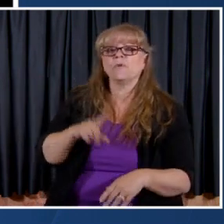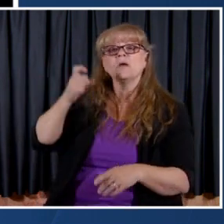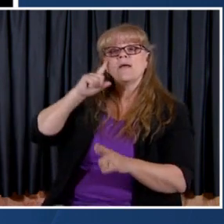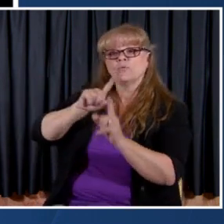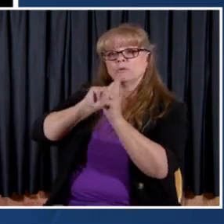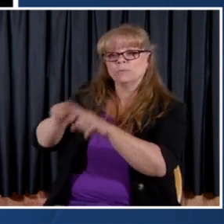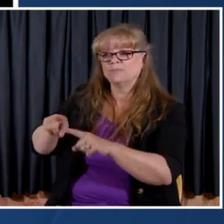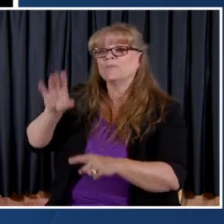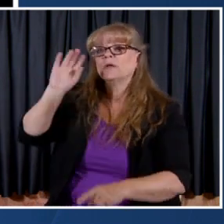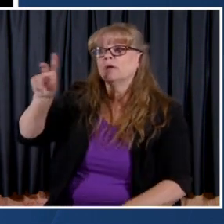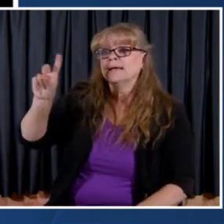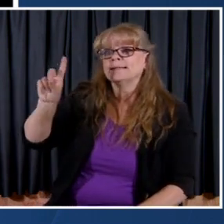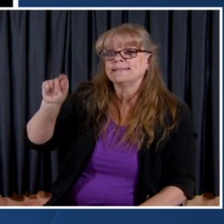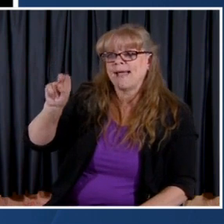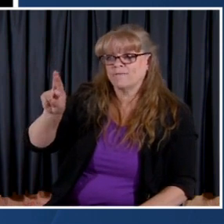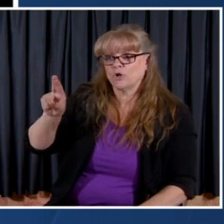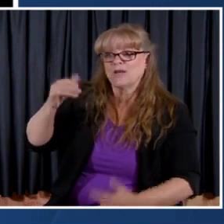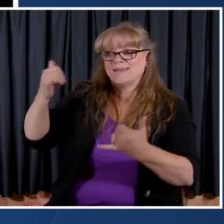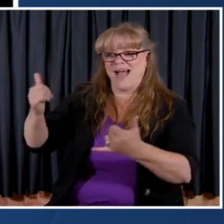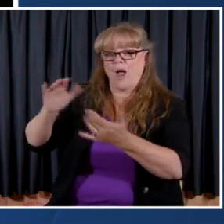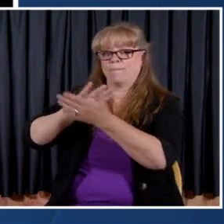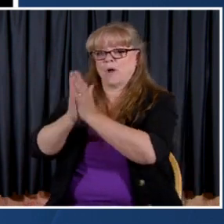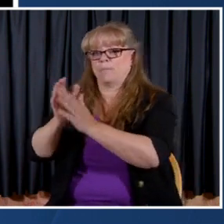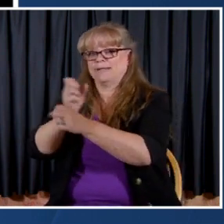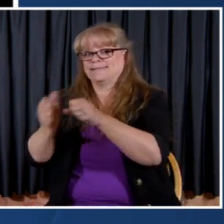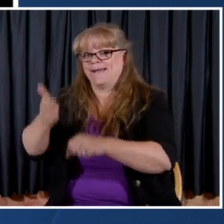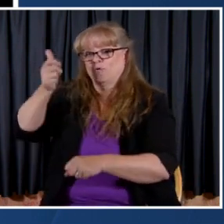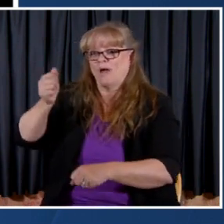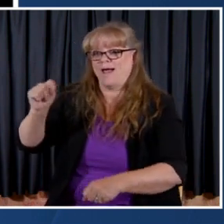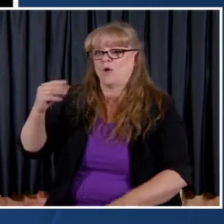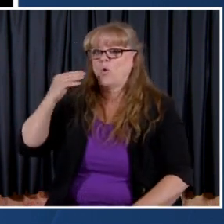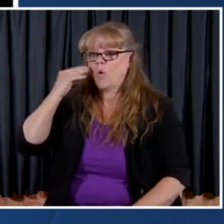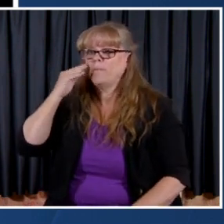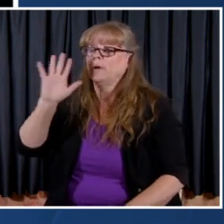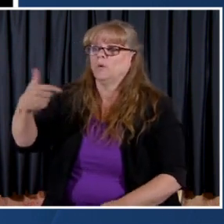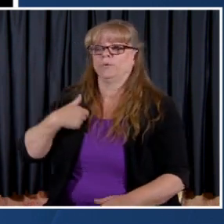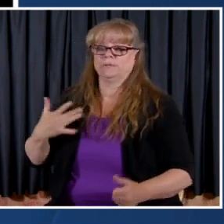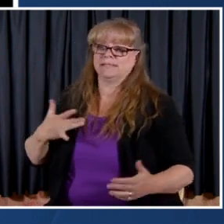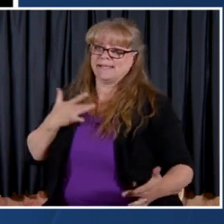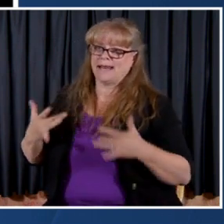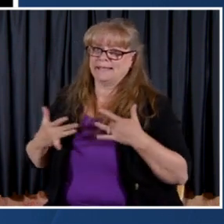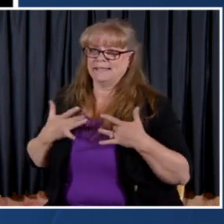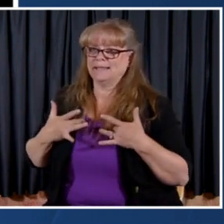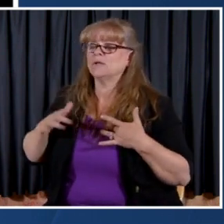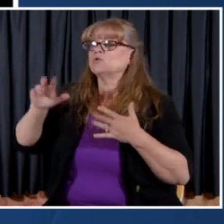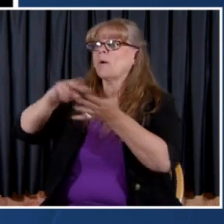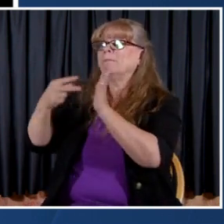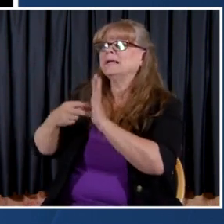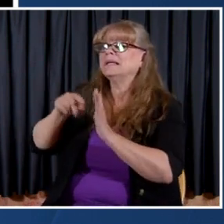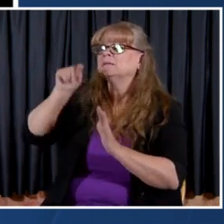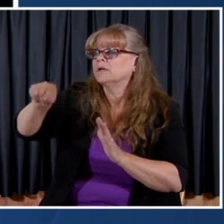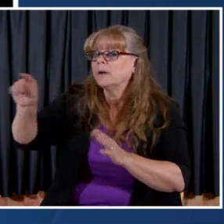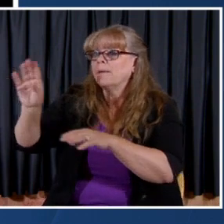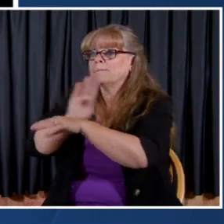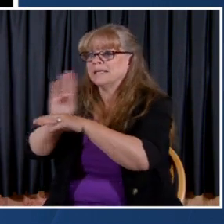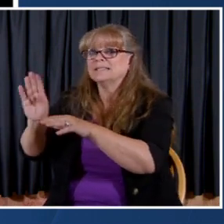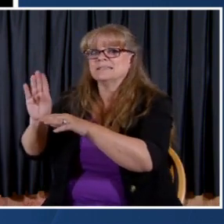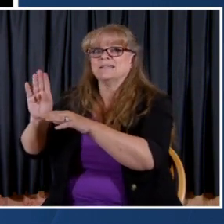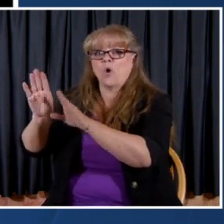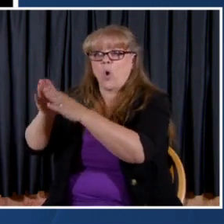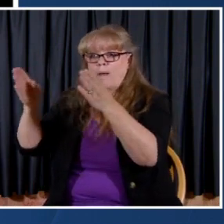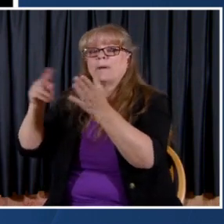people being able to go back to work. What's important, just as it has been in the areas of the state that have been open for a week and a half, is that we need